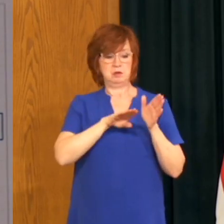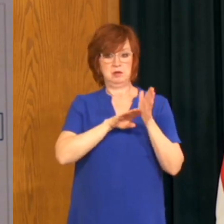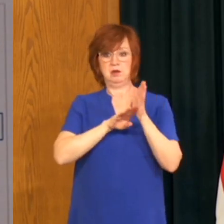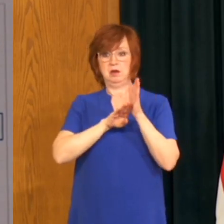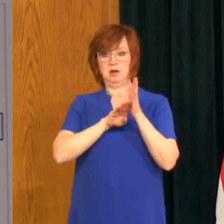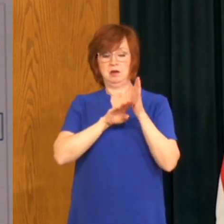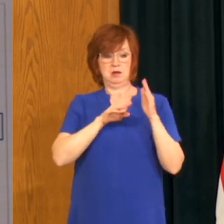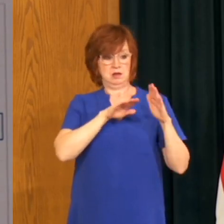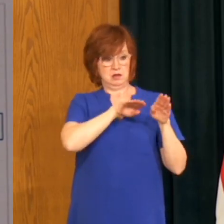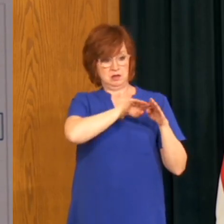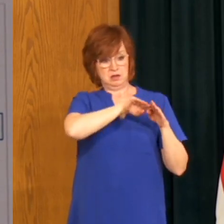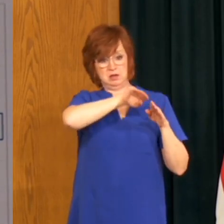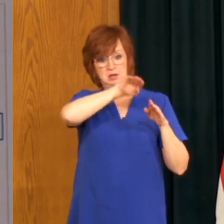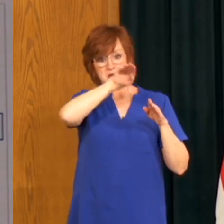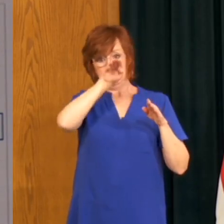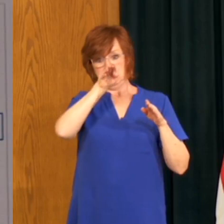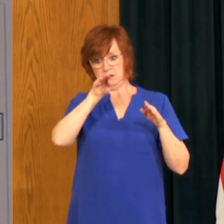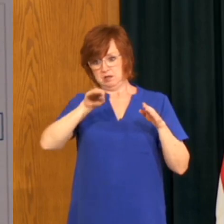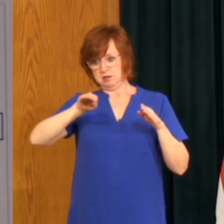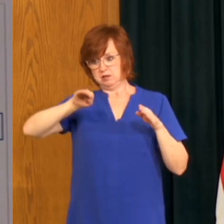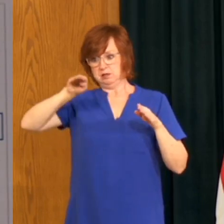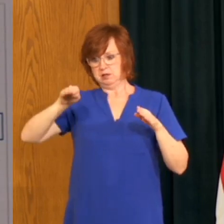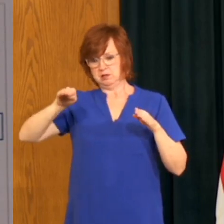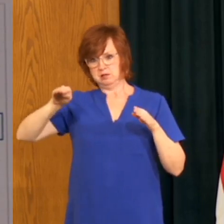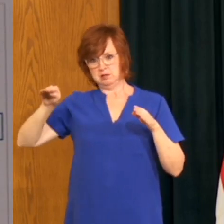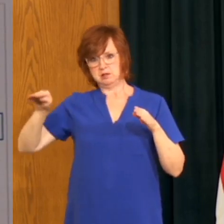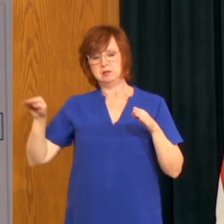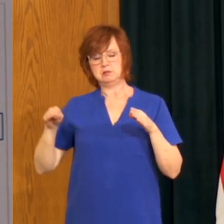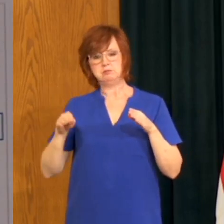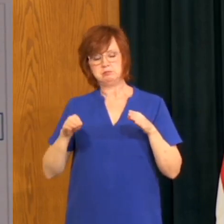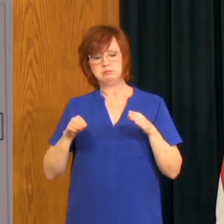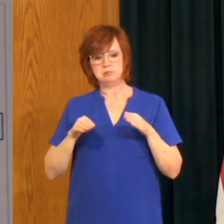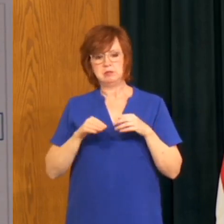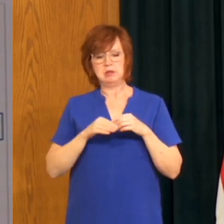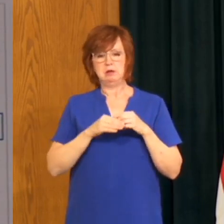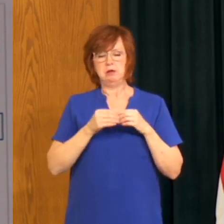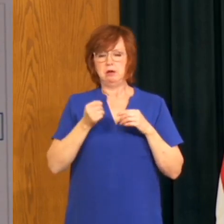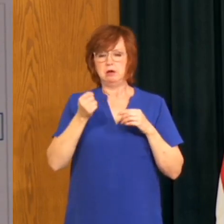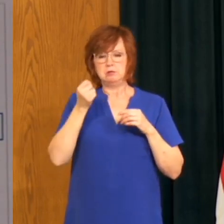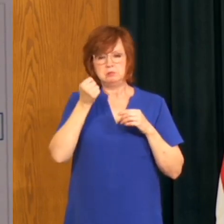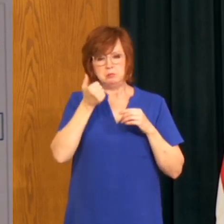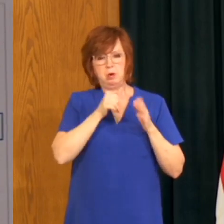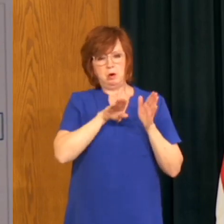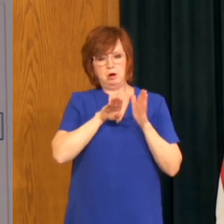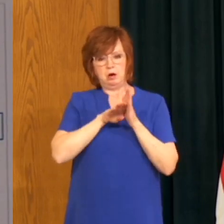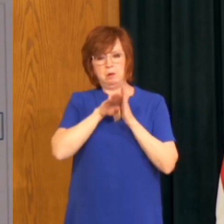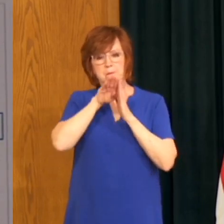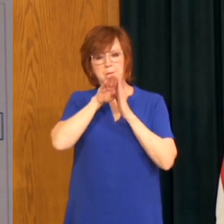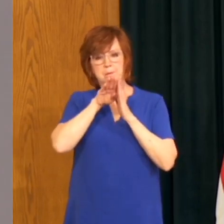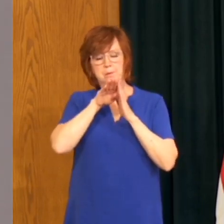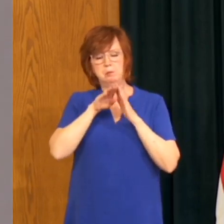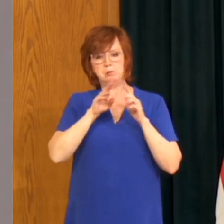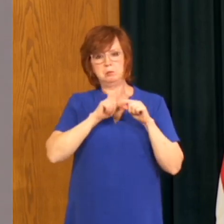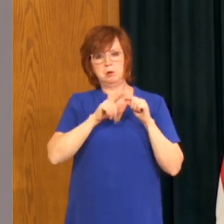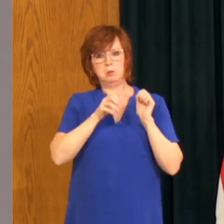province-wide, and then one later on in April, May in the north, and our cumulative case numbers.